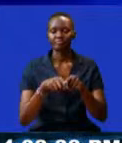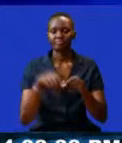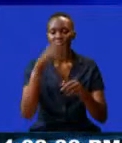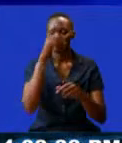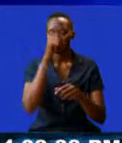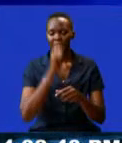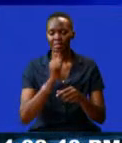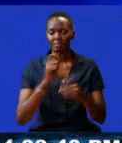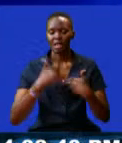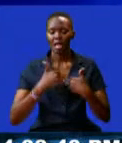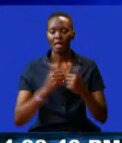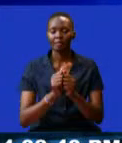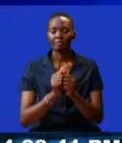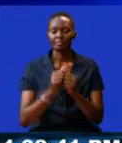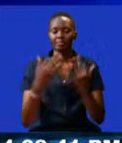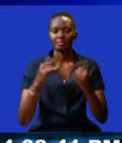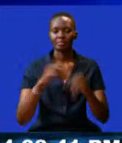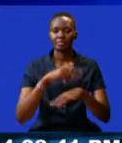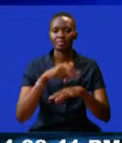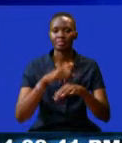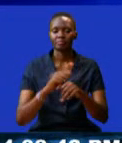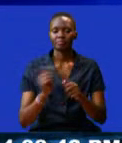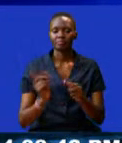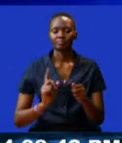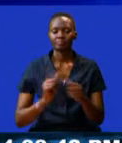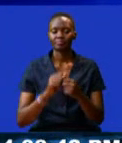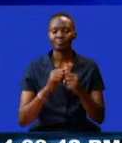discipline. Od bura mamalo koro kwani mondo mi